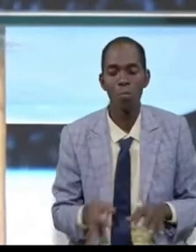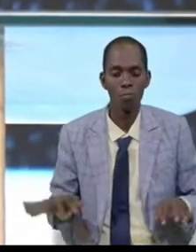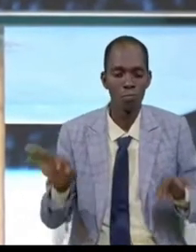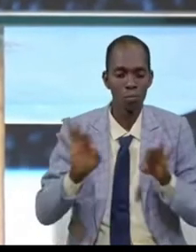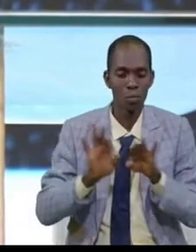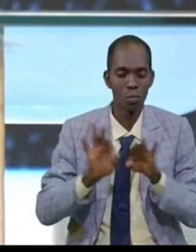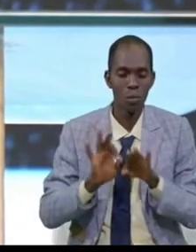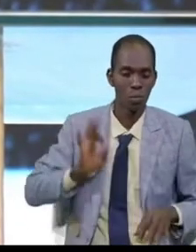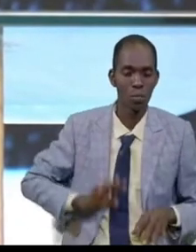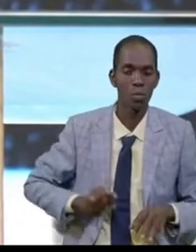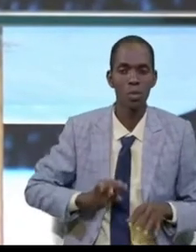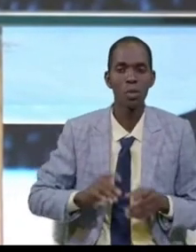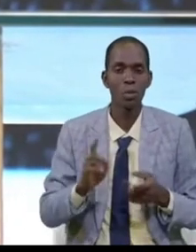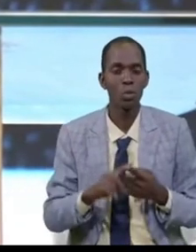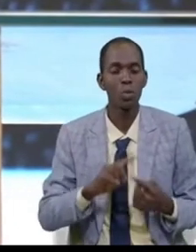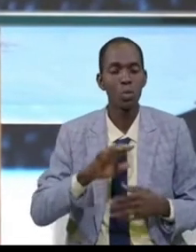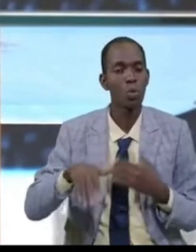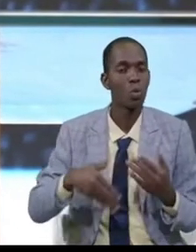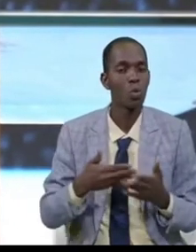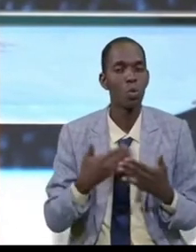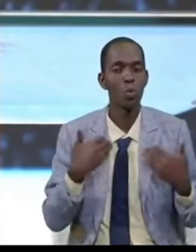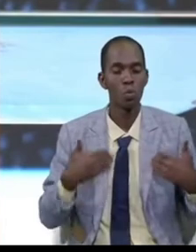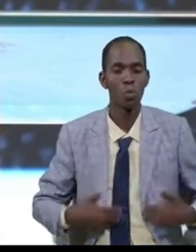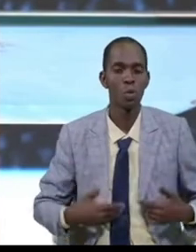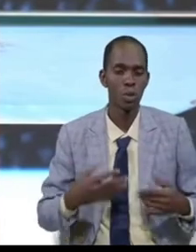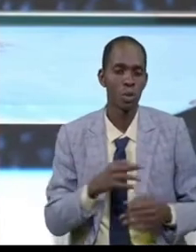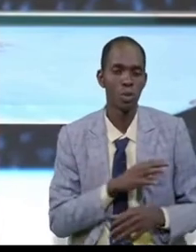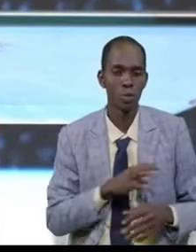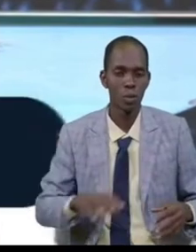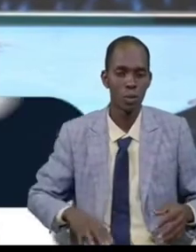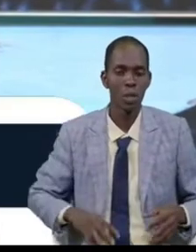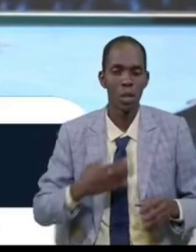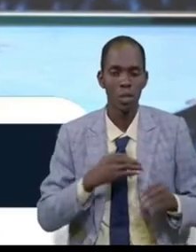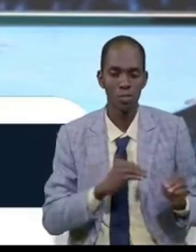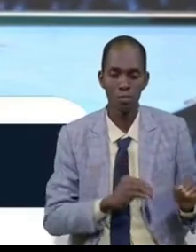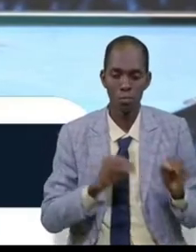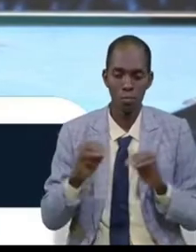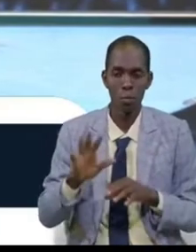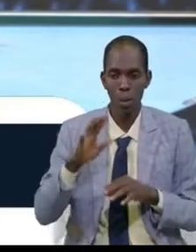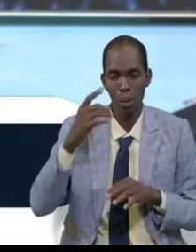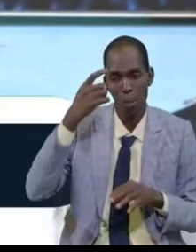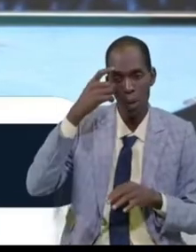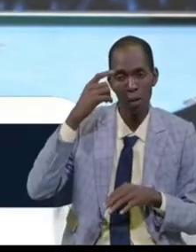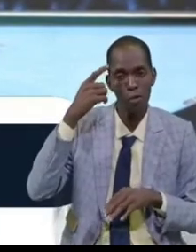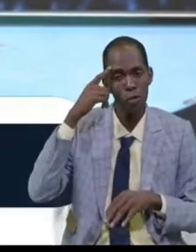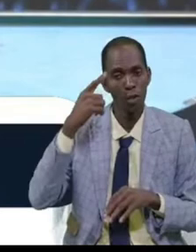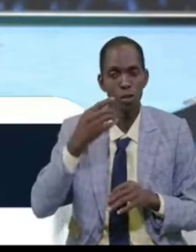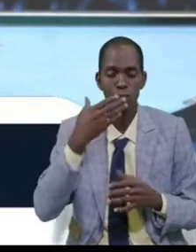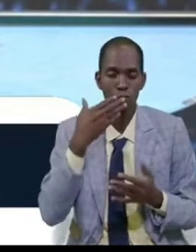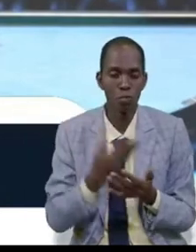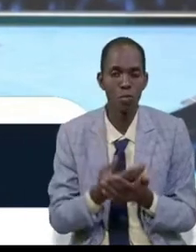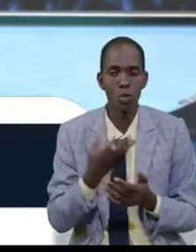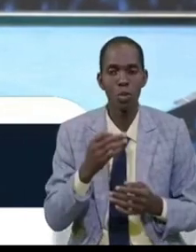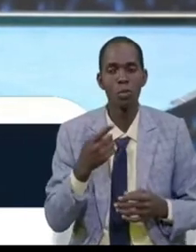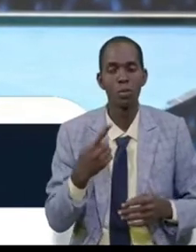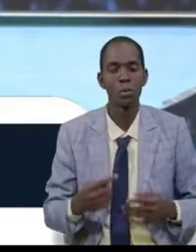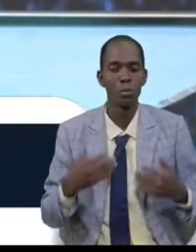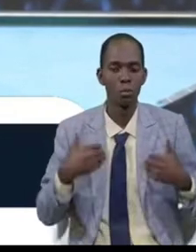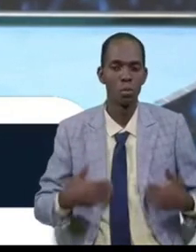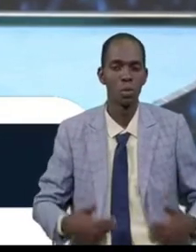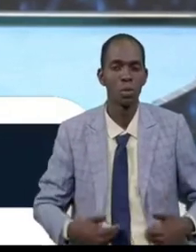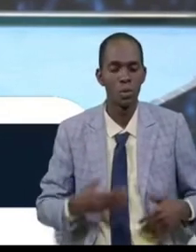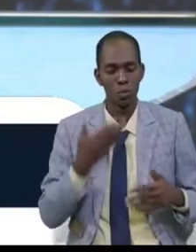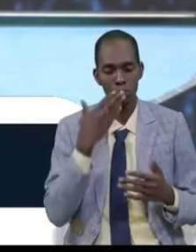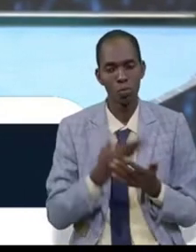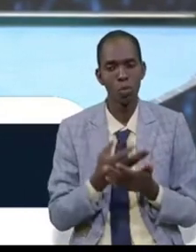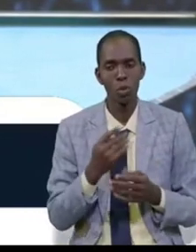of Christ, and they set their mind for the good of the body, the good of the church. Let's look